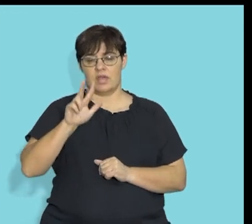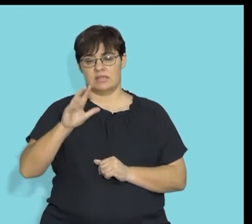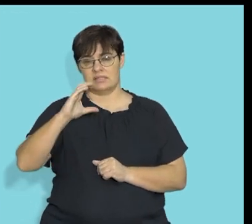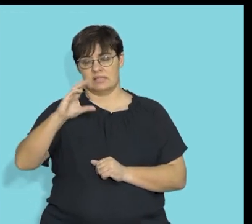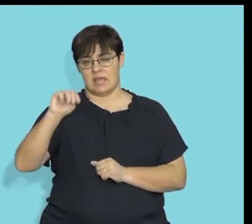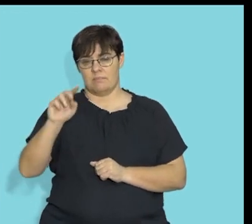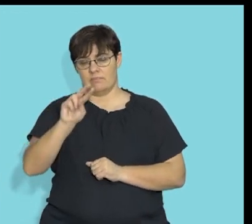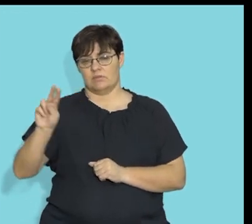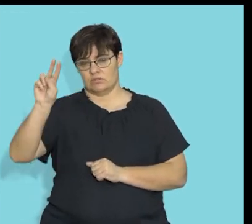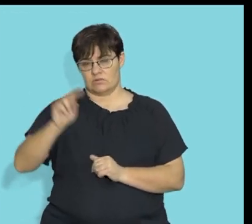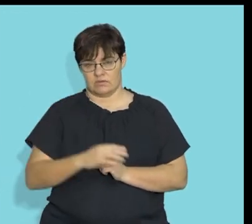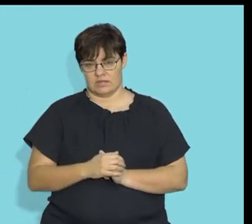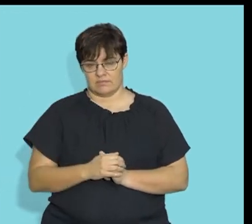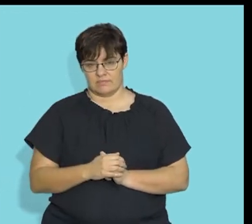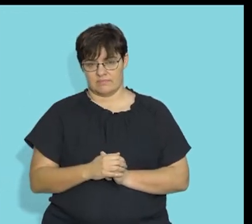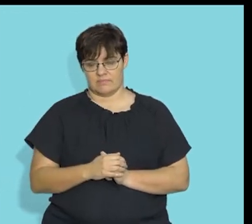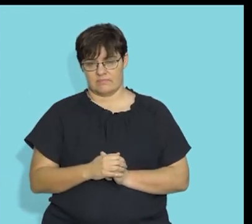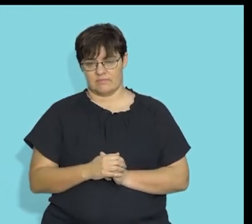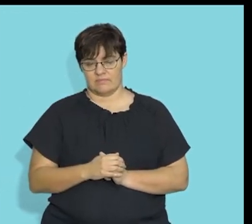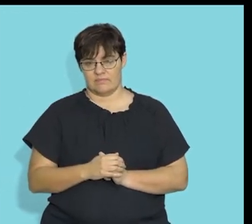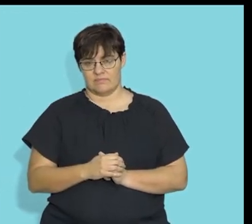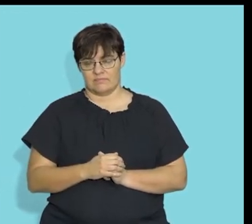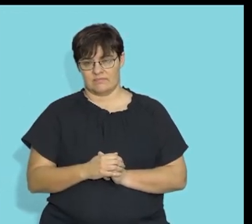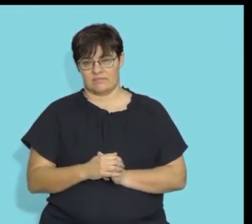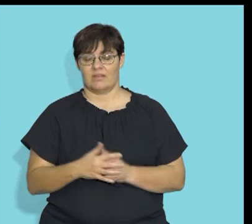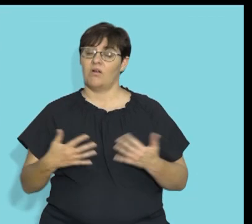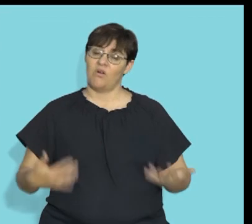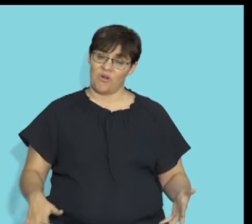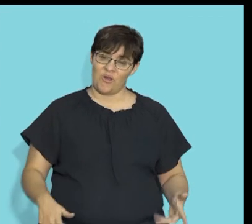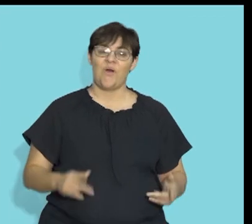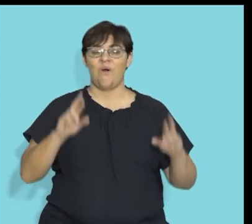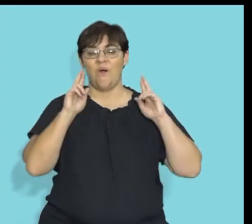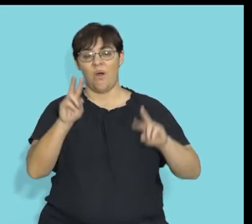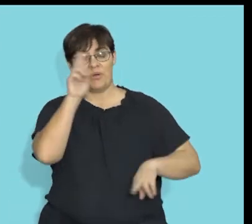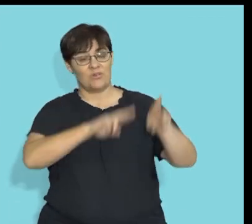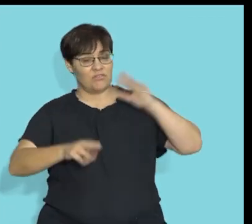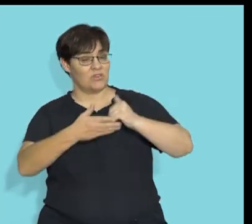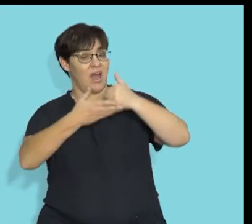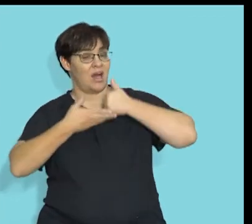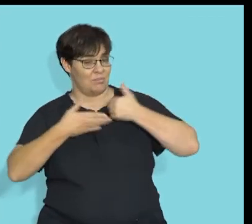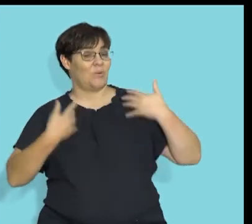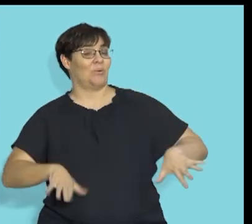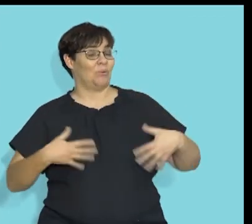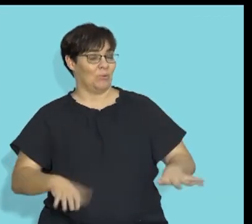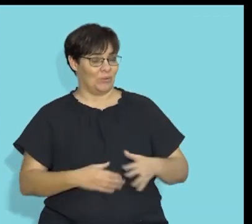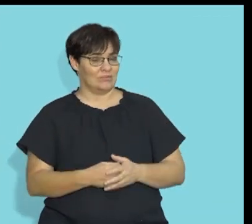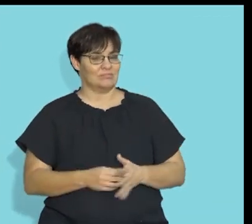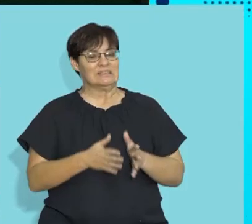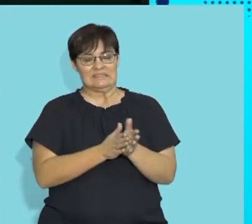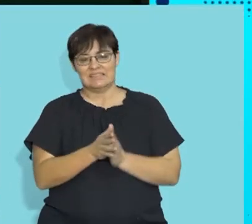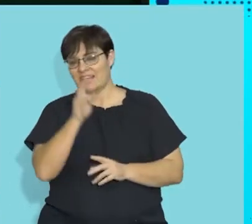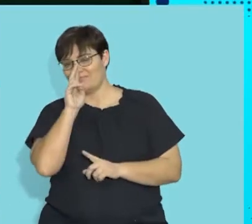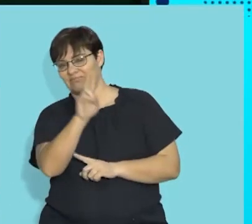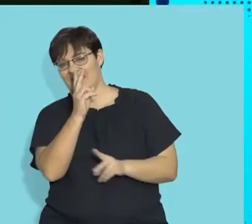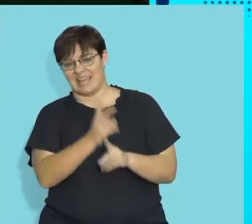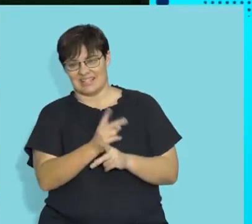added together is 128 centimeters squared. Great, everyone. I hope today's revision has helped you.